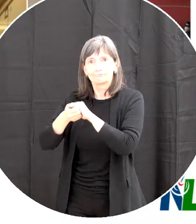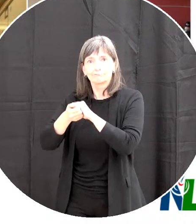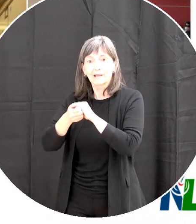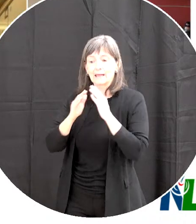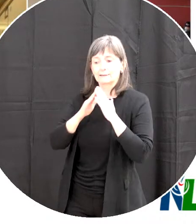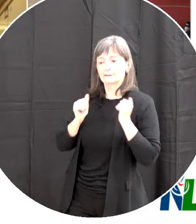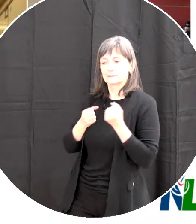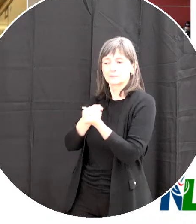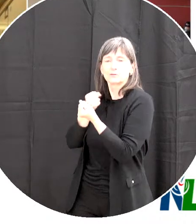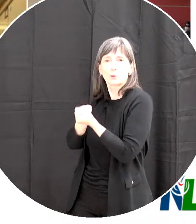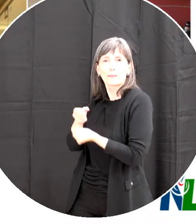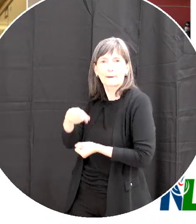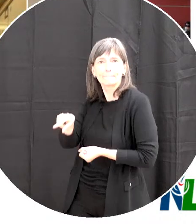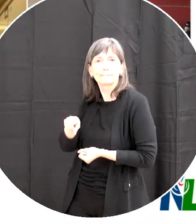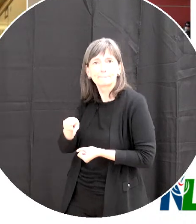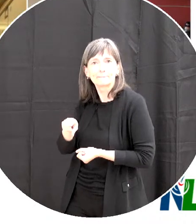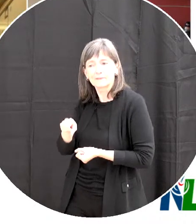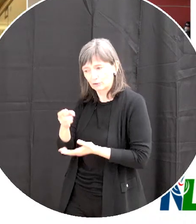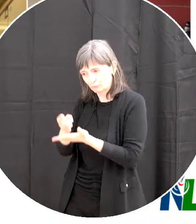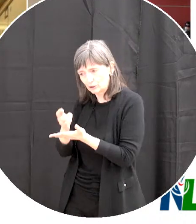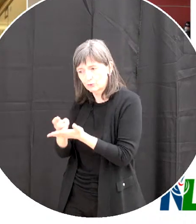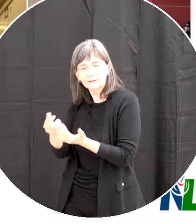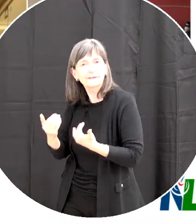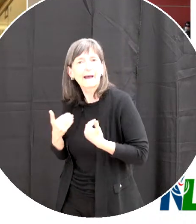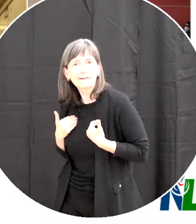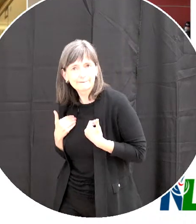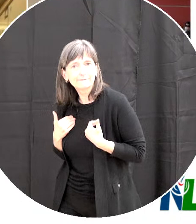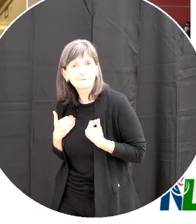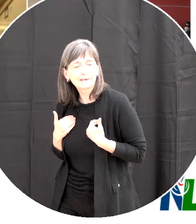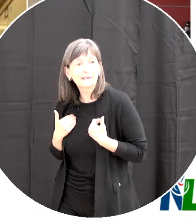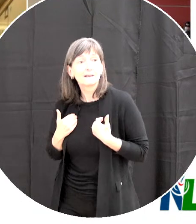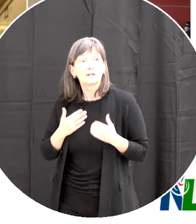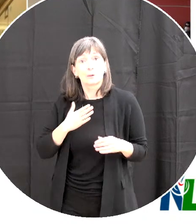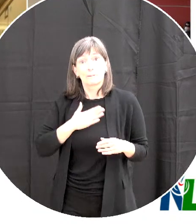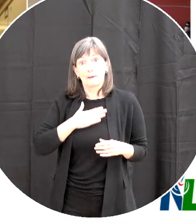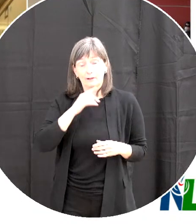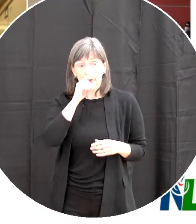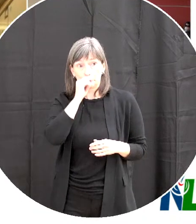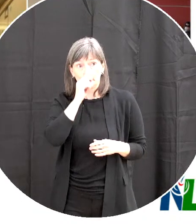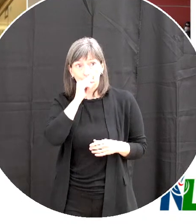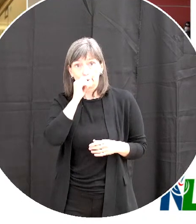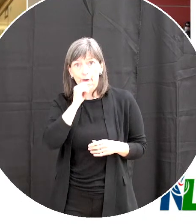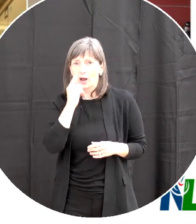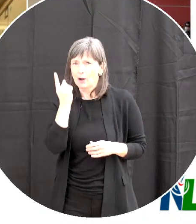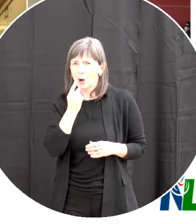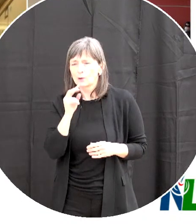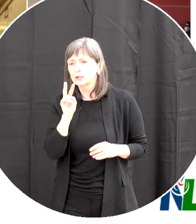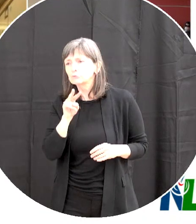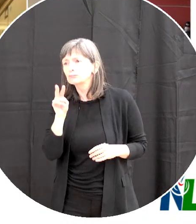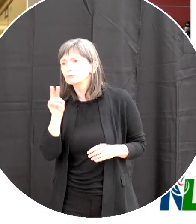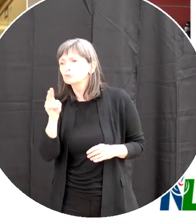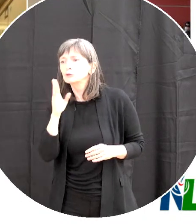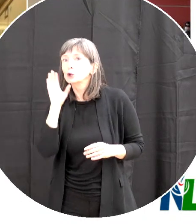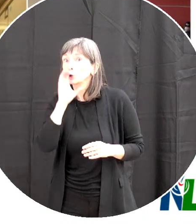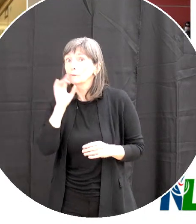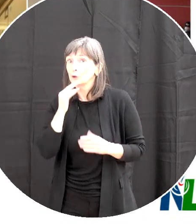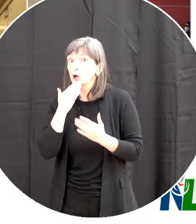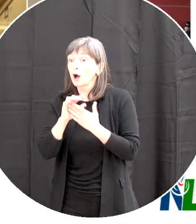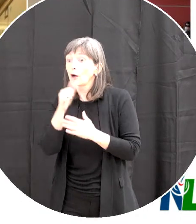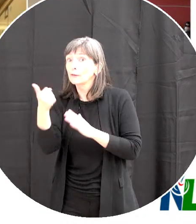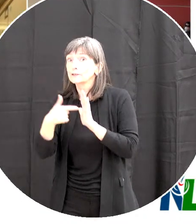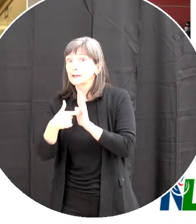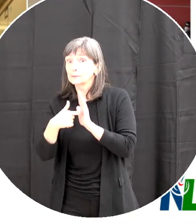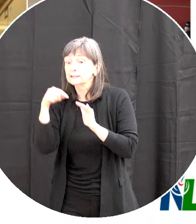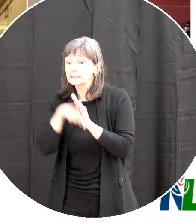system. And I make it a habit in my Twitter to go and look around for good examples of